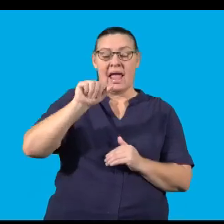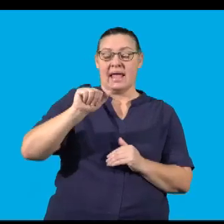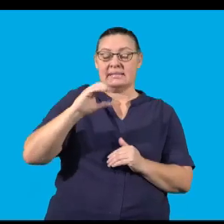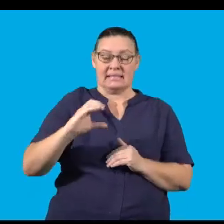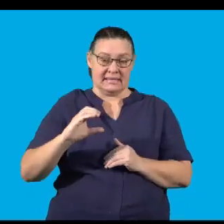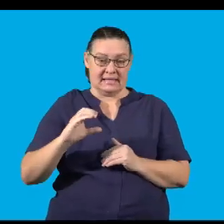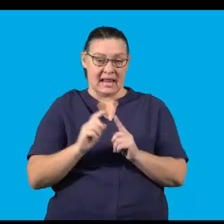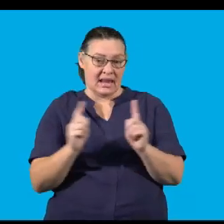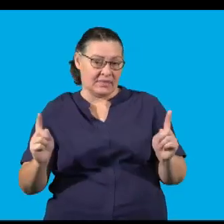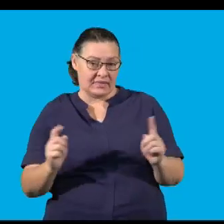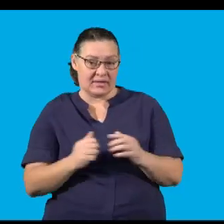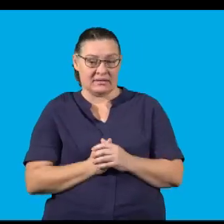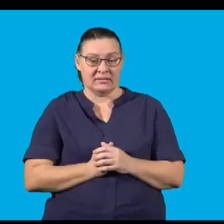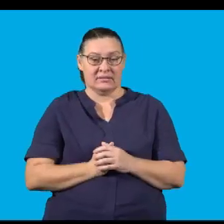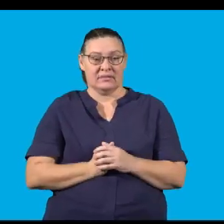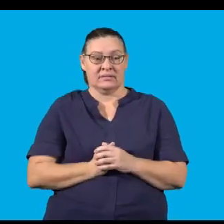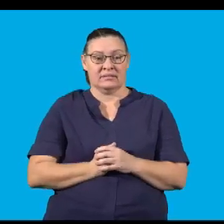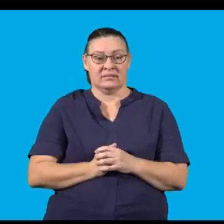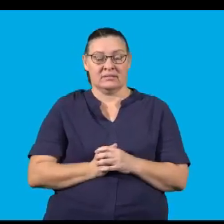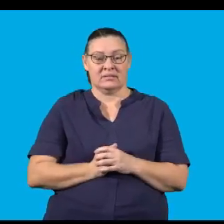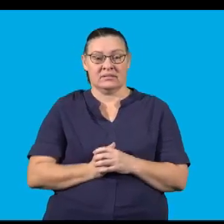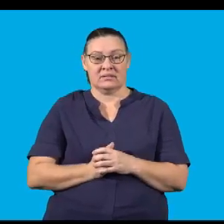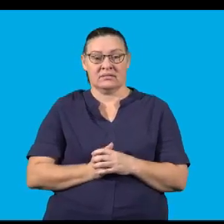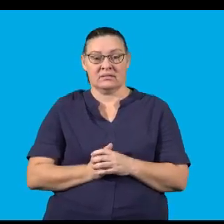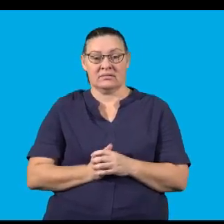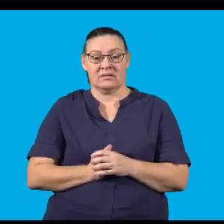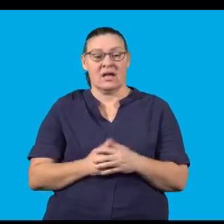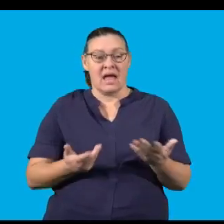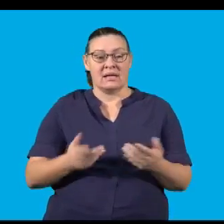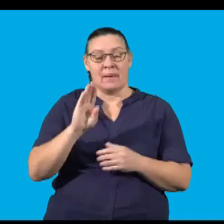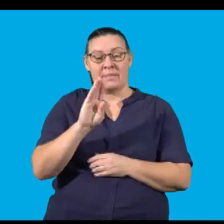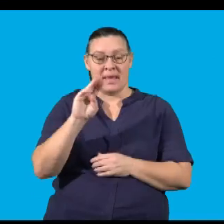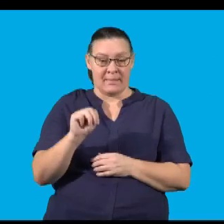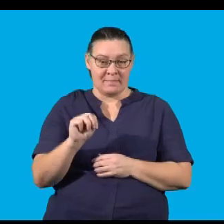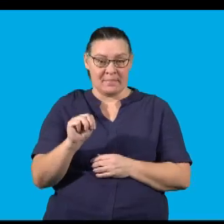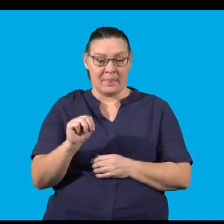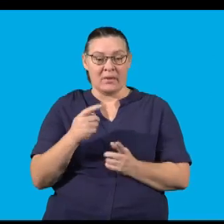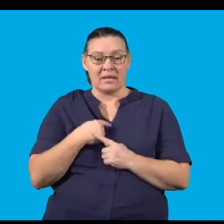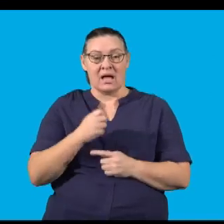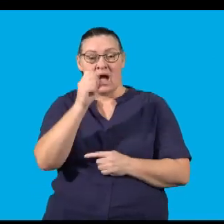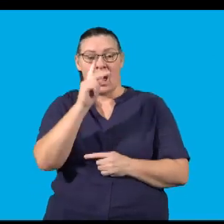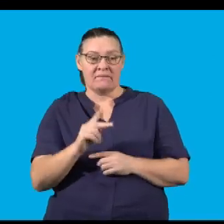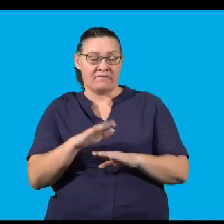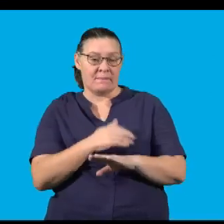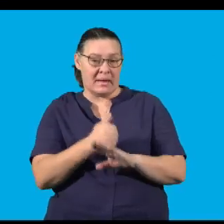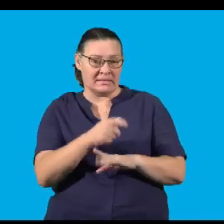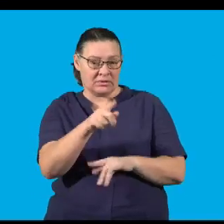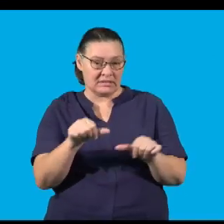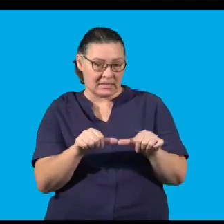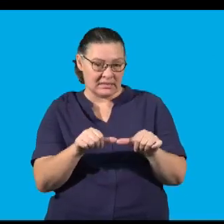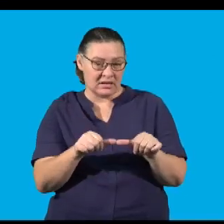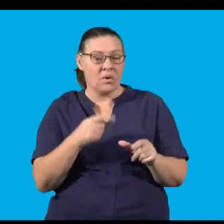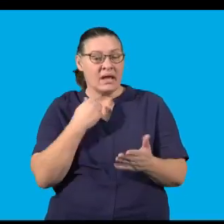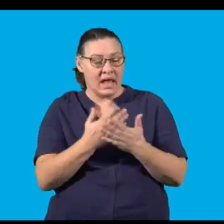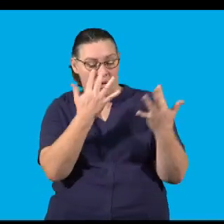AC, so that's my base, and if I knew the length of BM, then I could say a half base times height, and that would